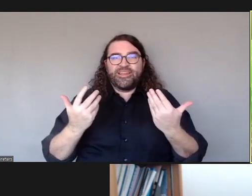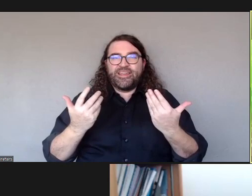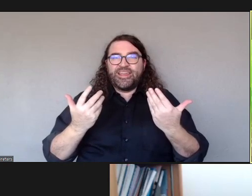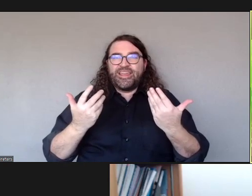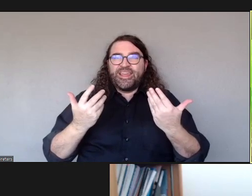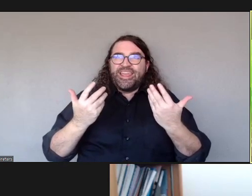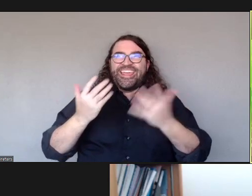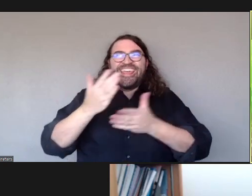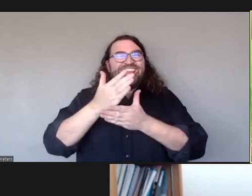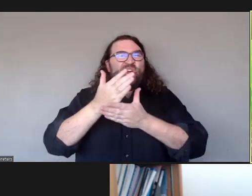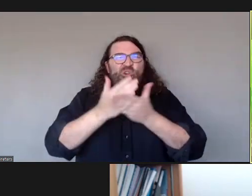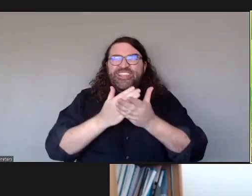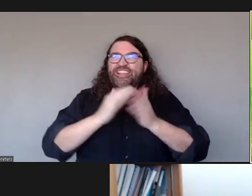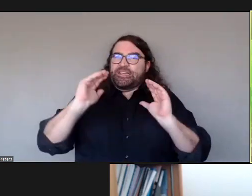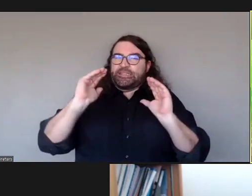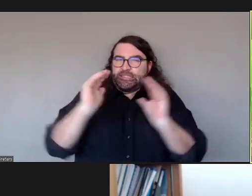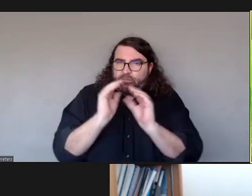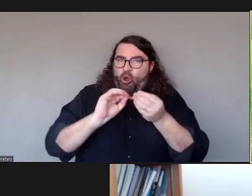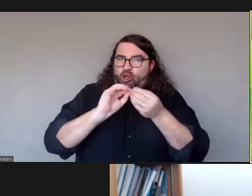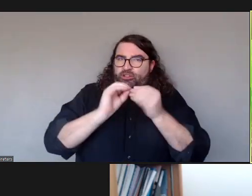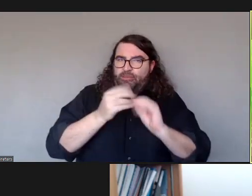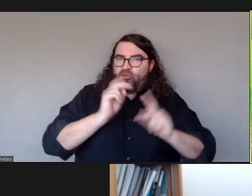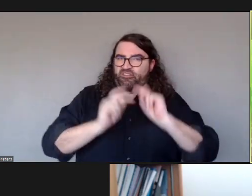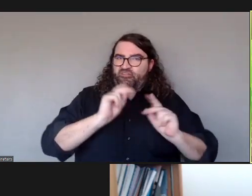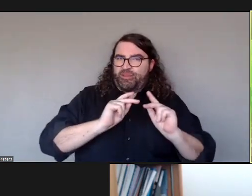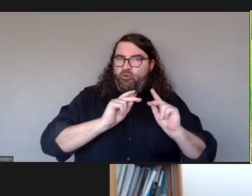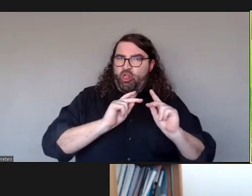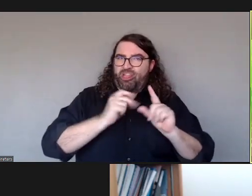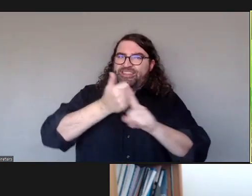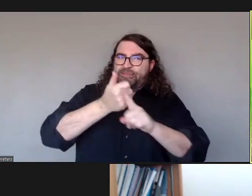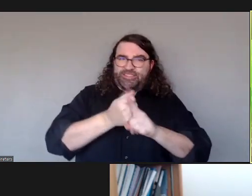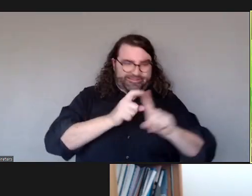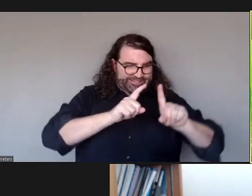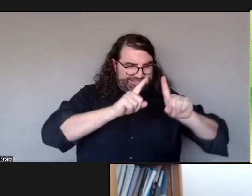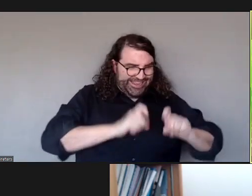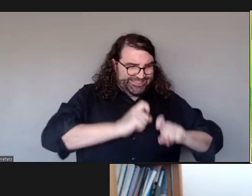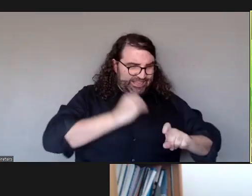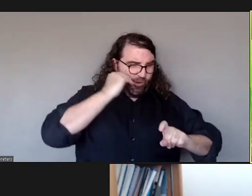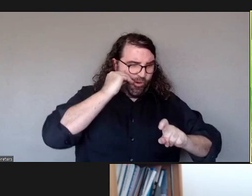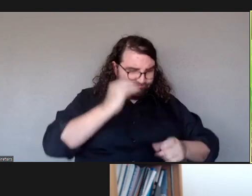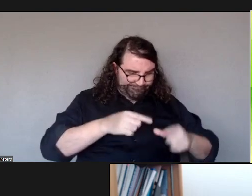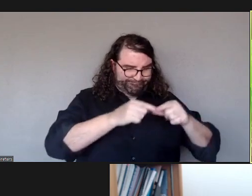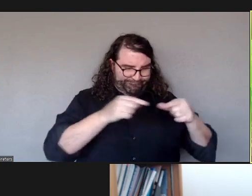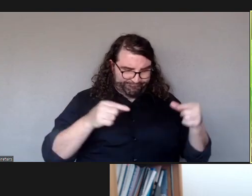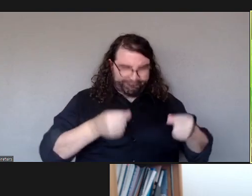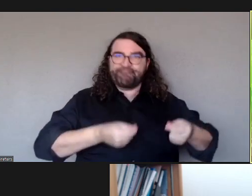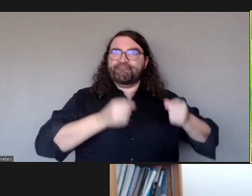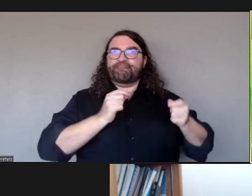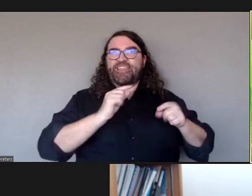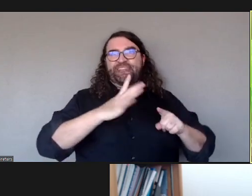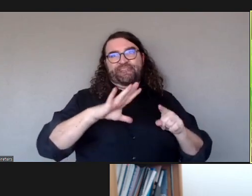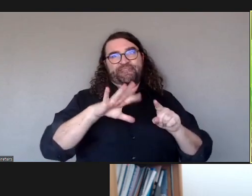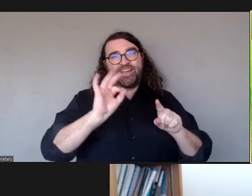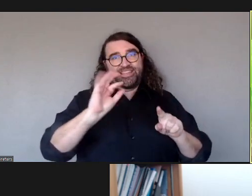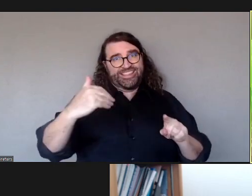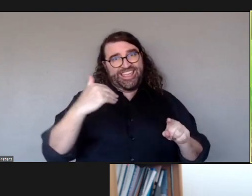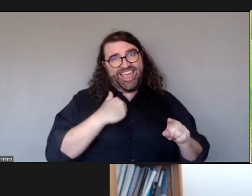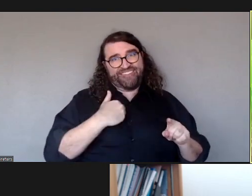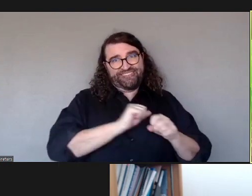who have positive tests at home are even going online to report them. If they had a choice of calling